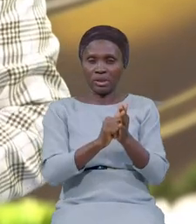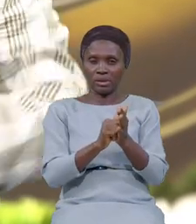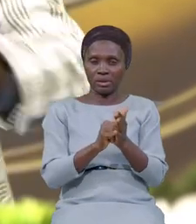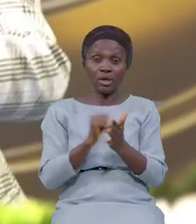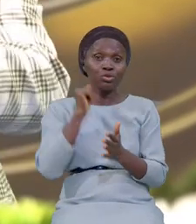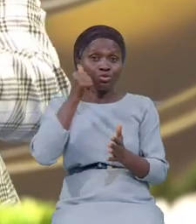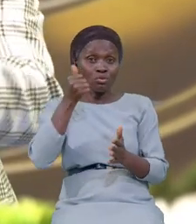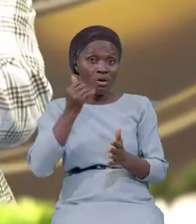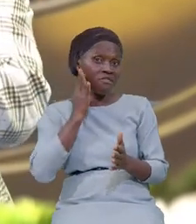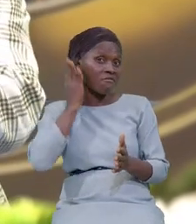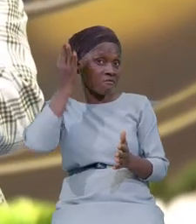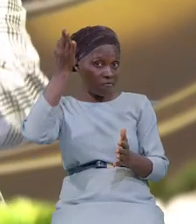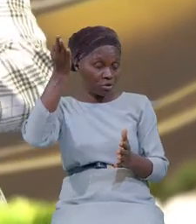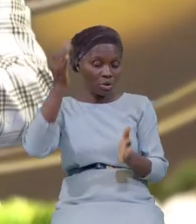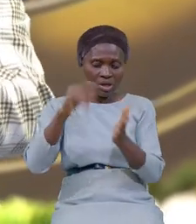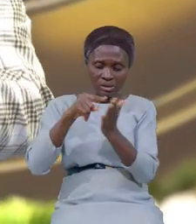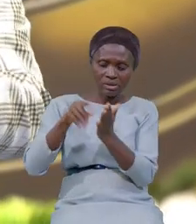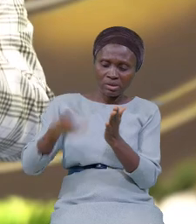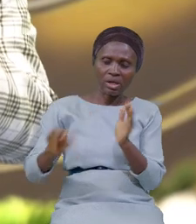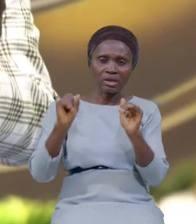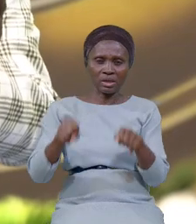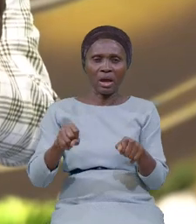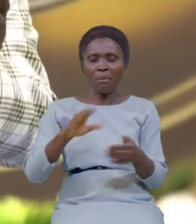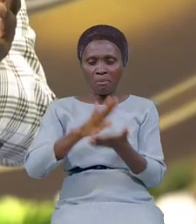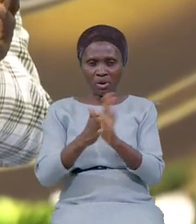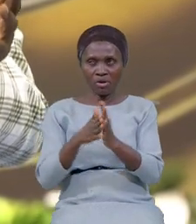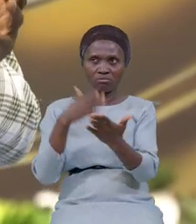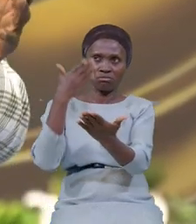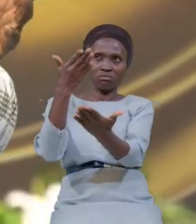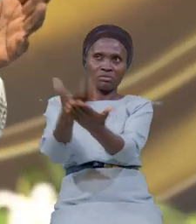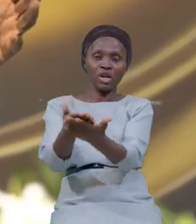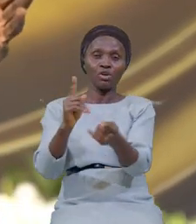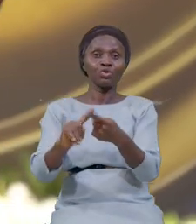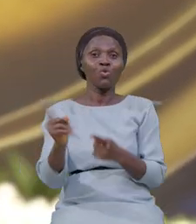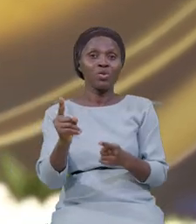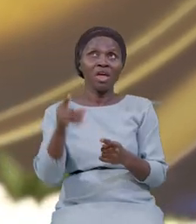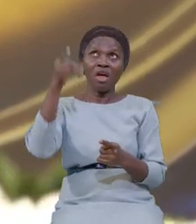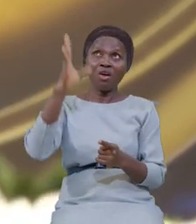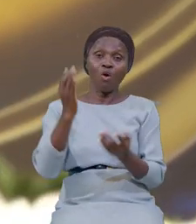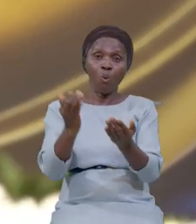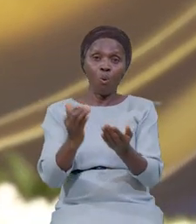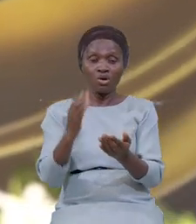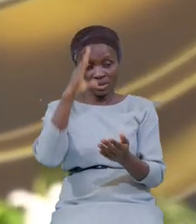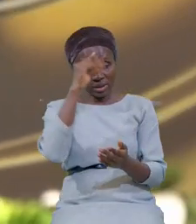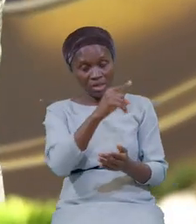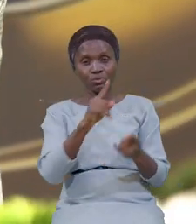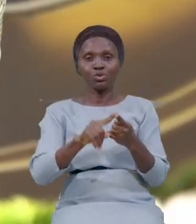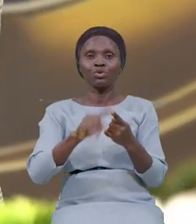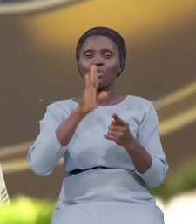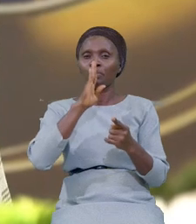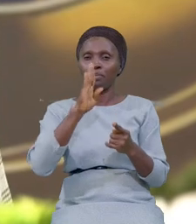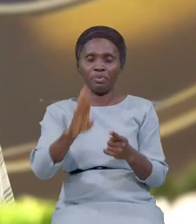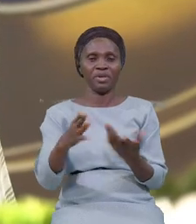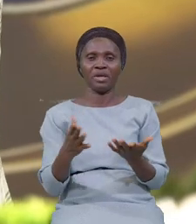been, but shall carry your image, carry your lessons, carry your teaching, carry